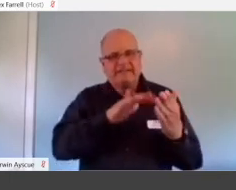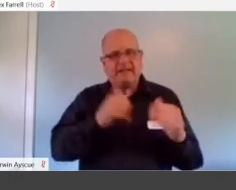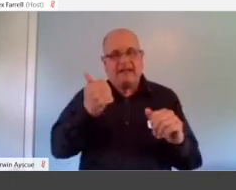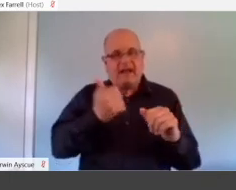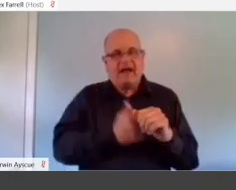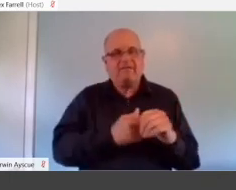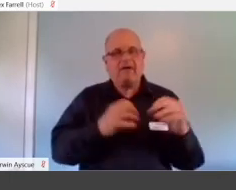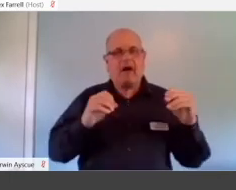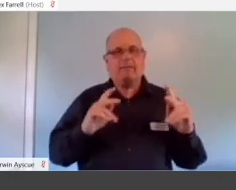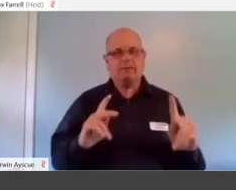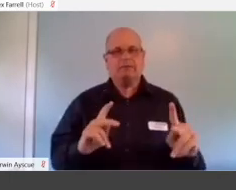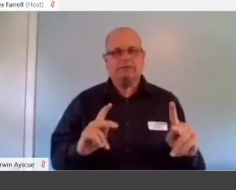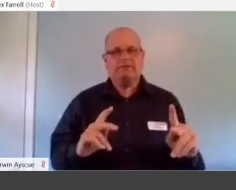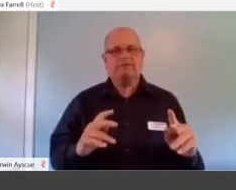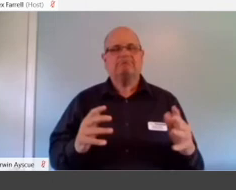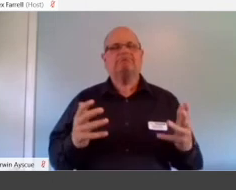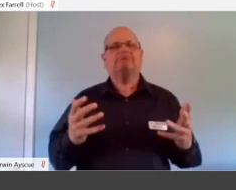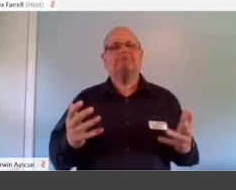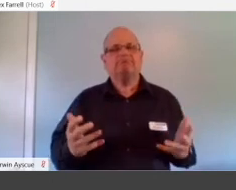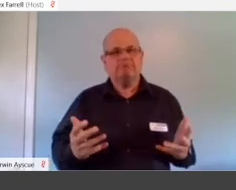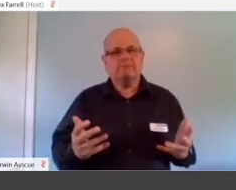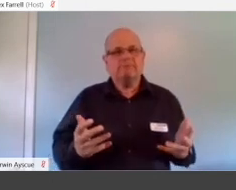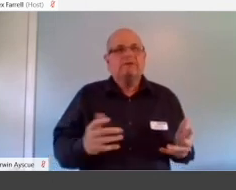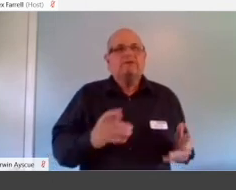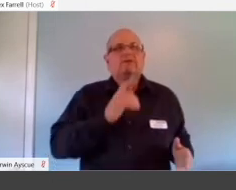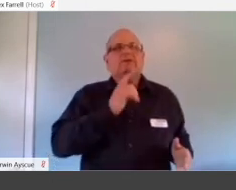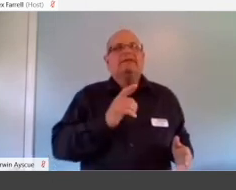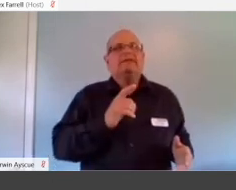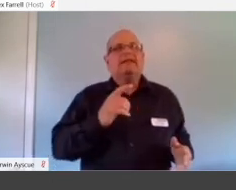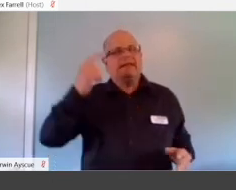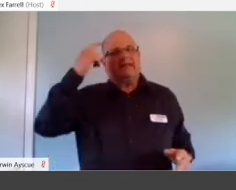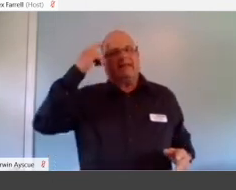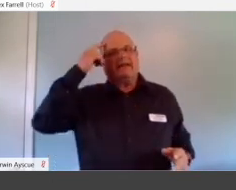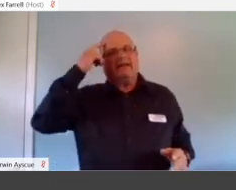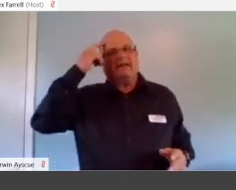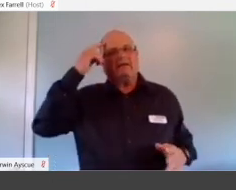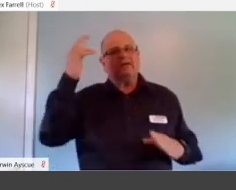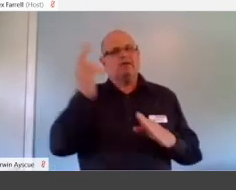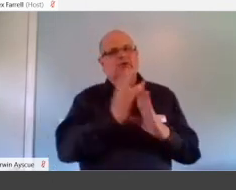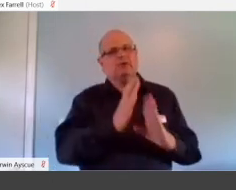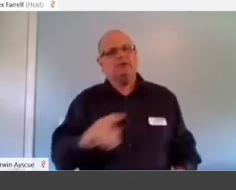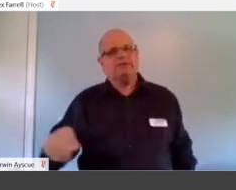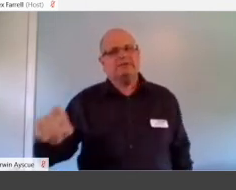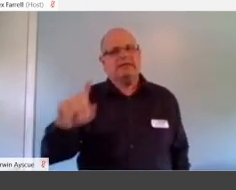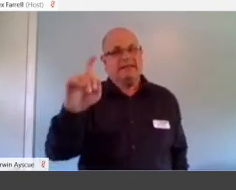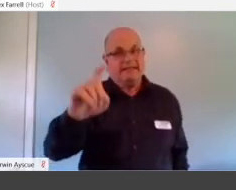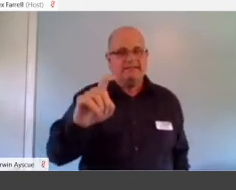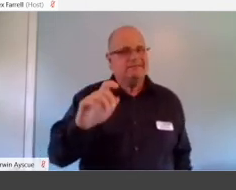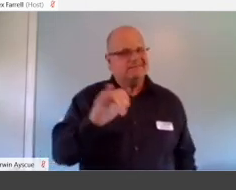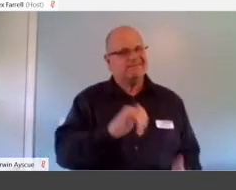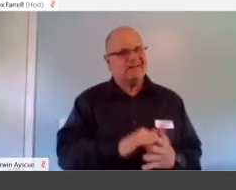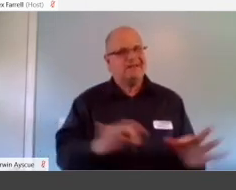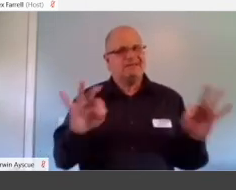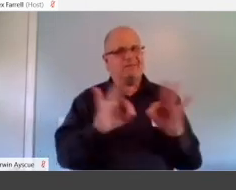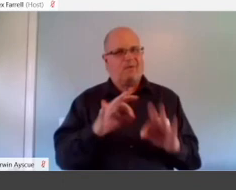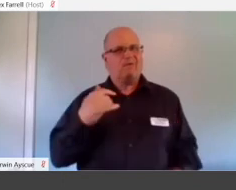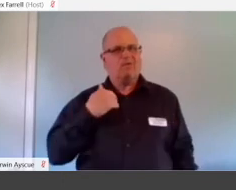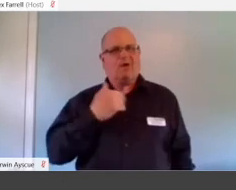opportunity we can to really think about our users' needs. Right. That's what's